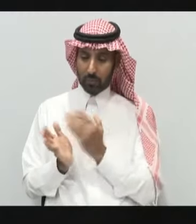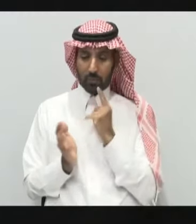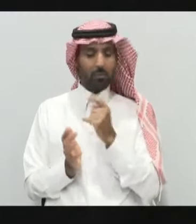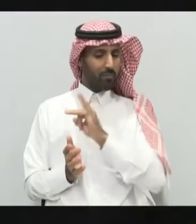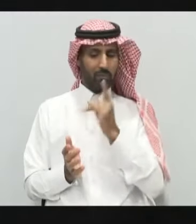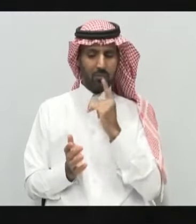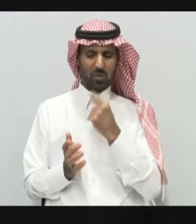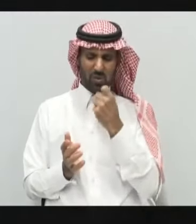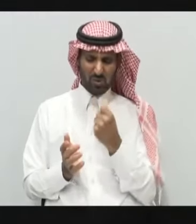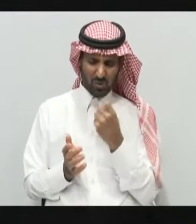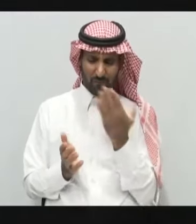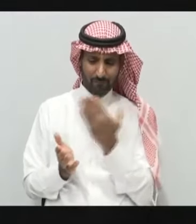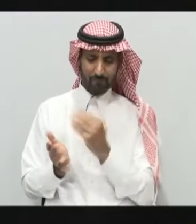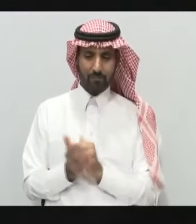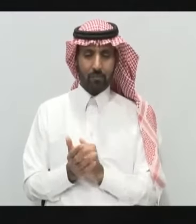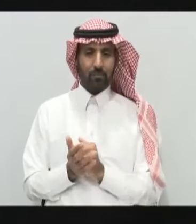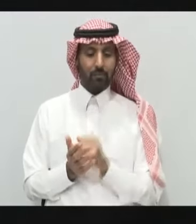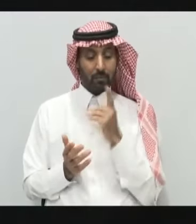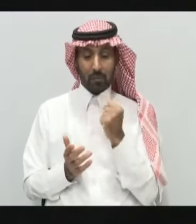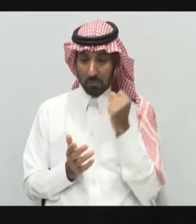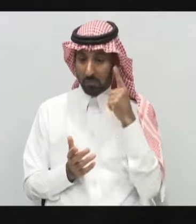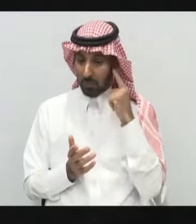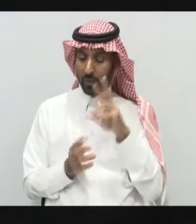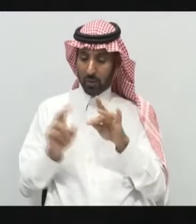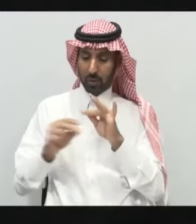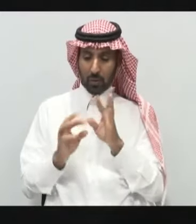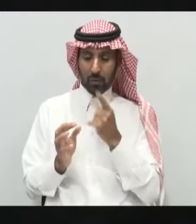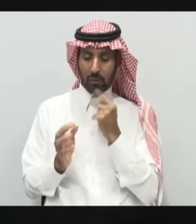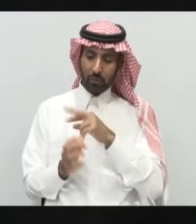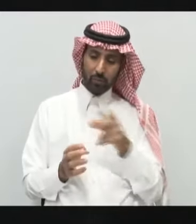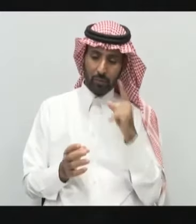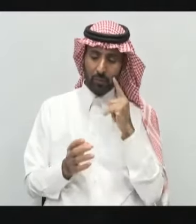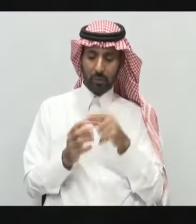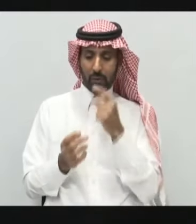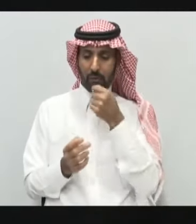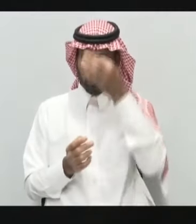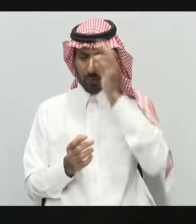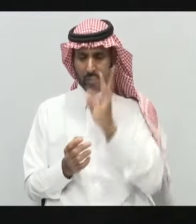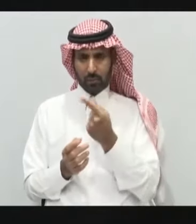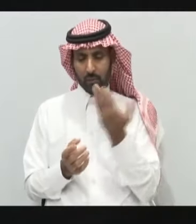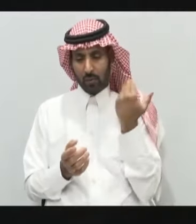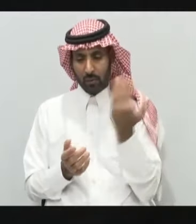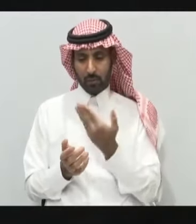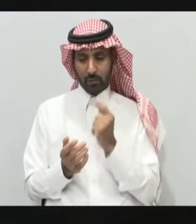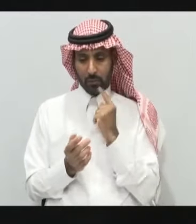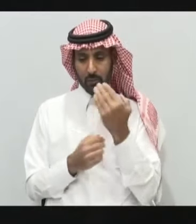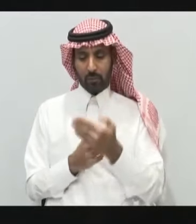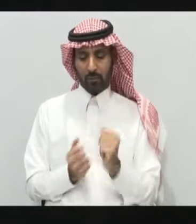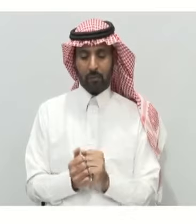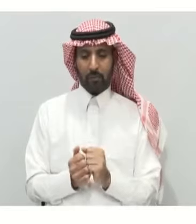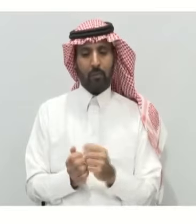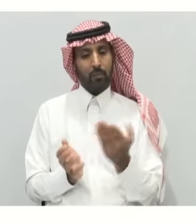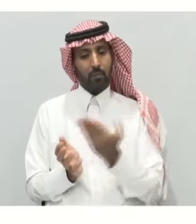Or no, I don't like it, it is difficult. So you can choose different adjectives as we have learned for the first